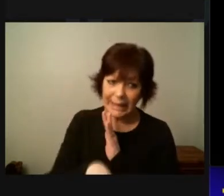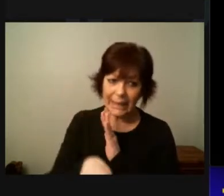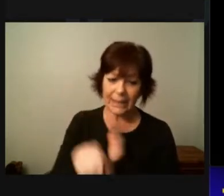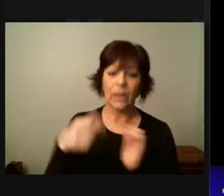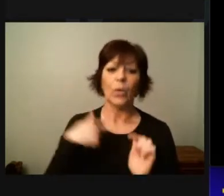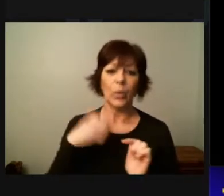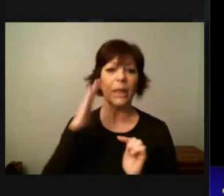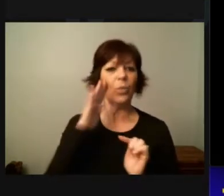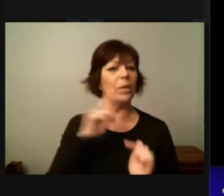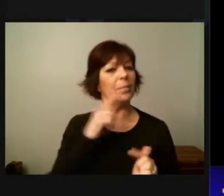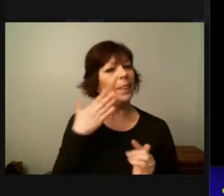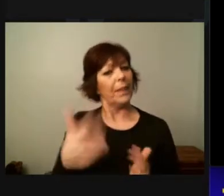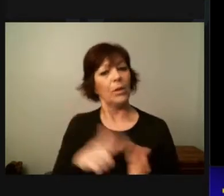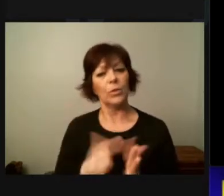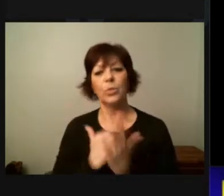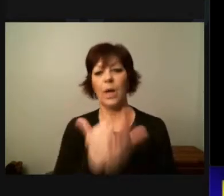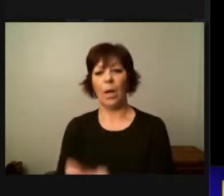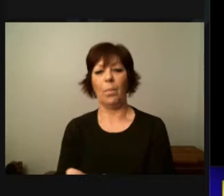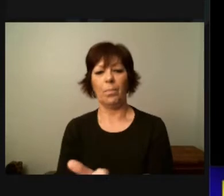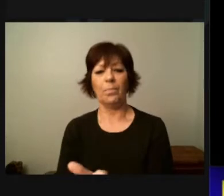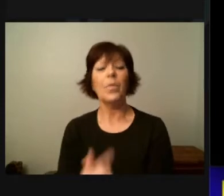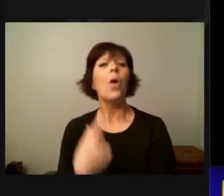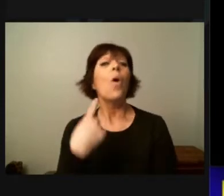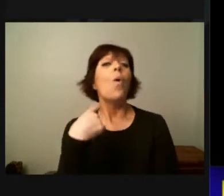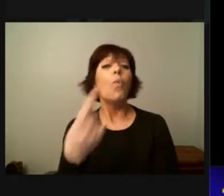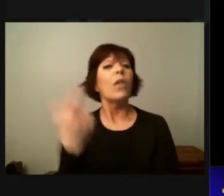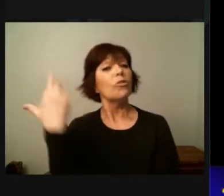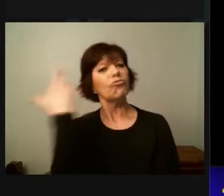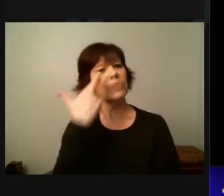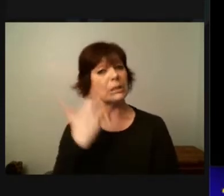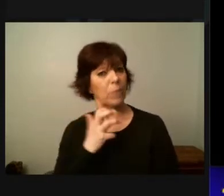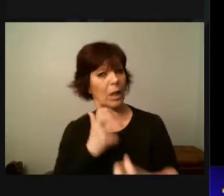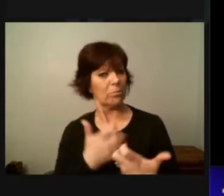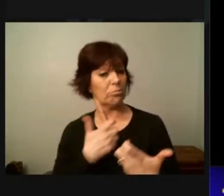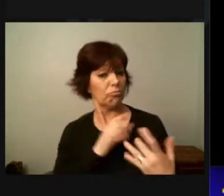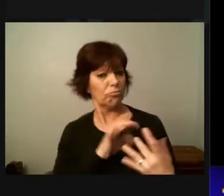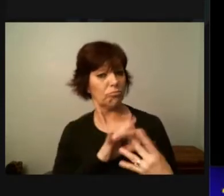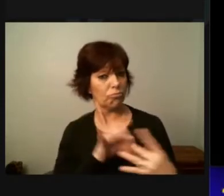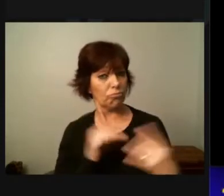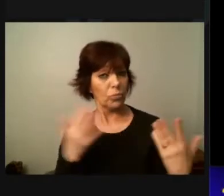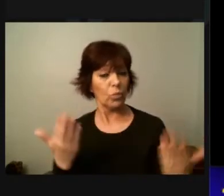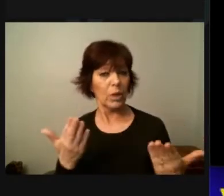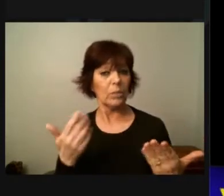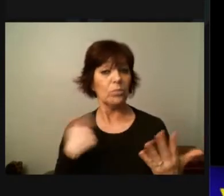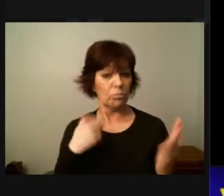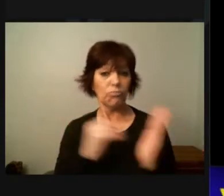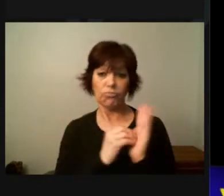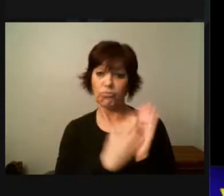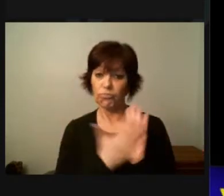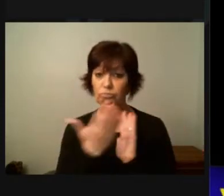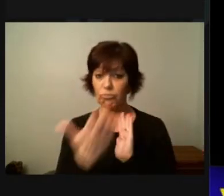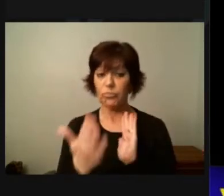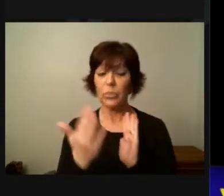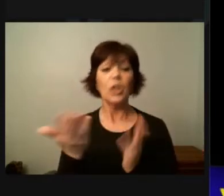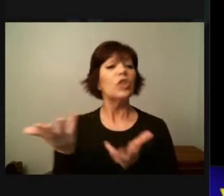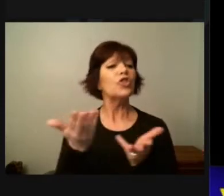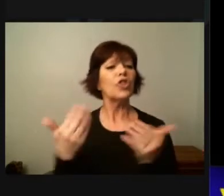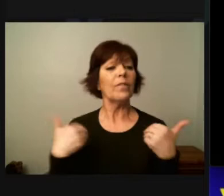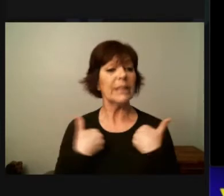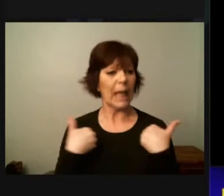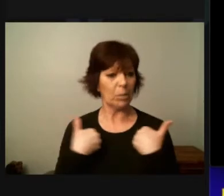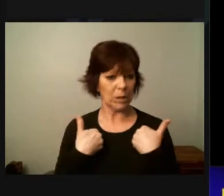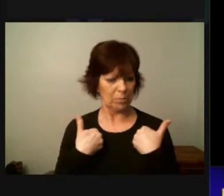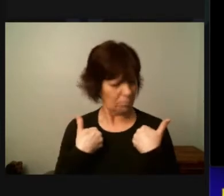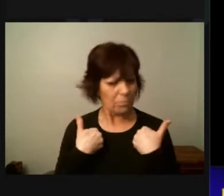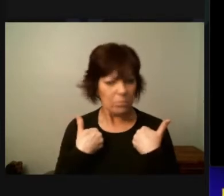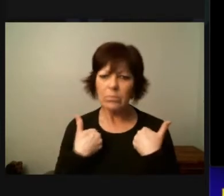there to assist you. One of those reasonable accommodations that we talk about and we have listed on this slide is service animals. We want